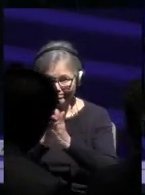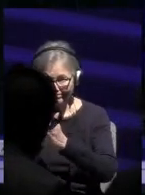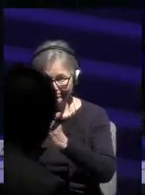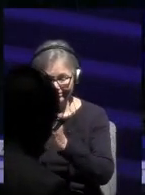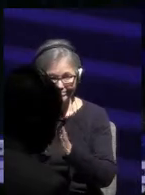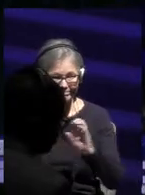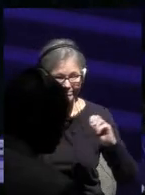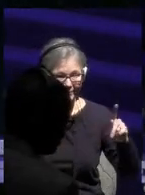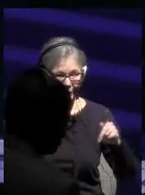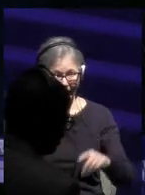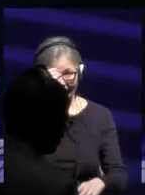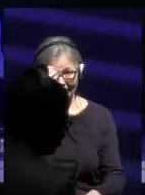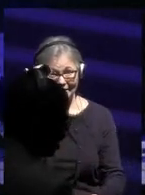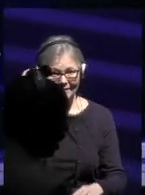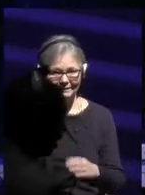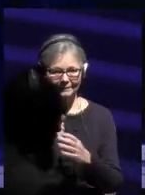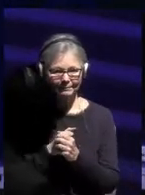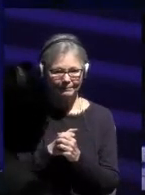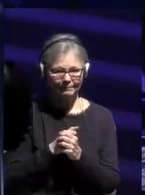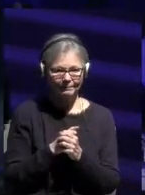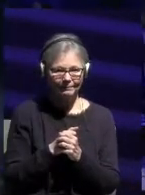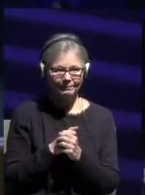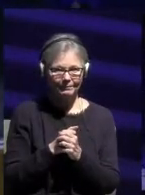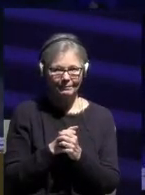I can't even make my own joke.